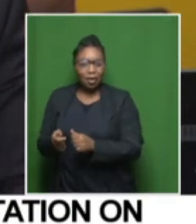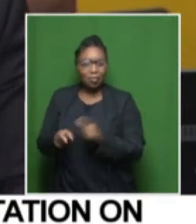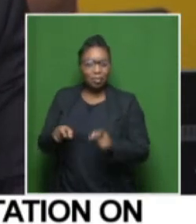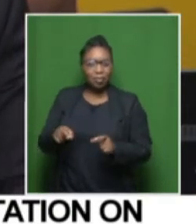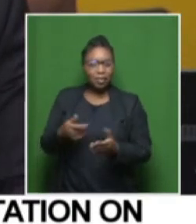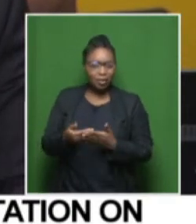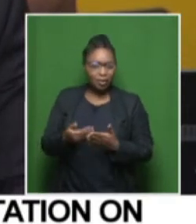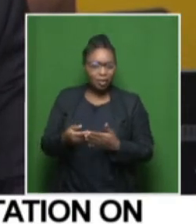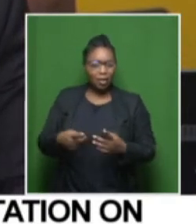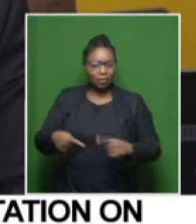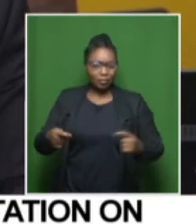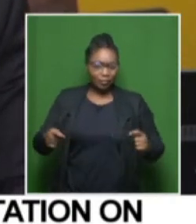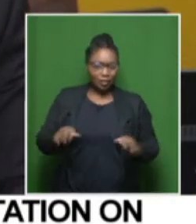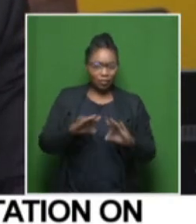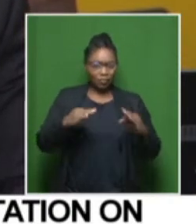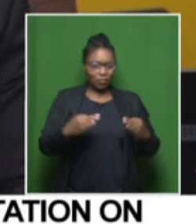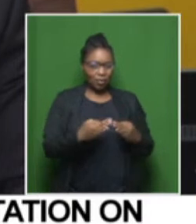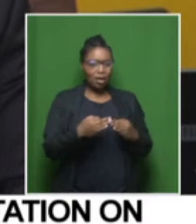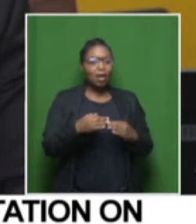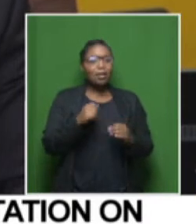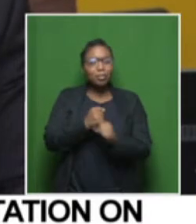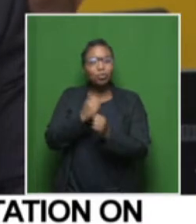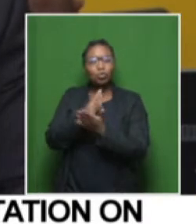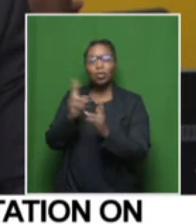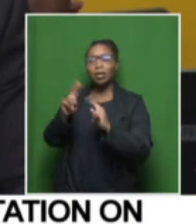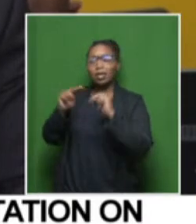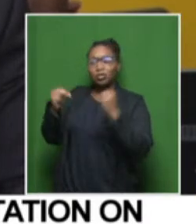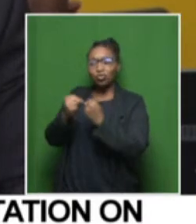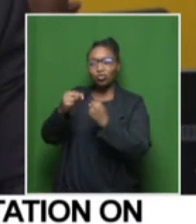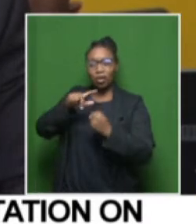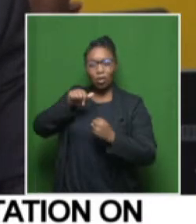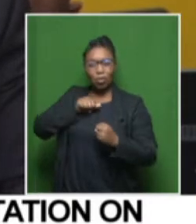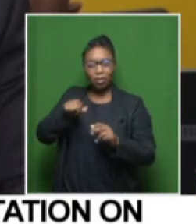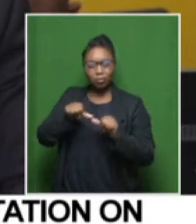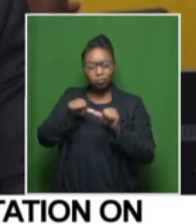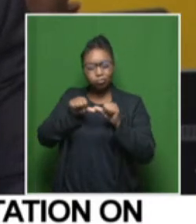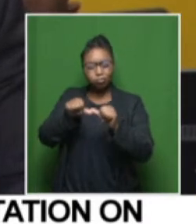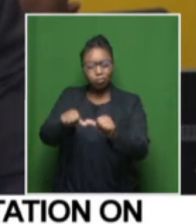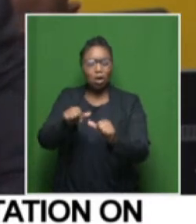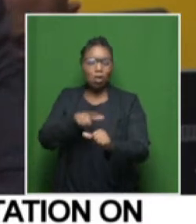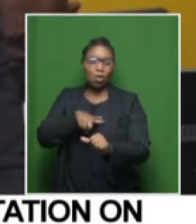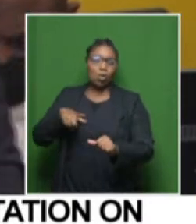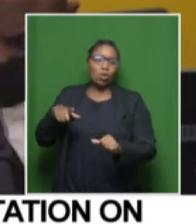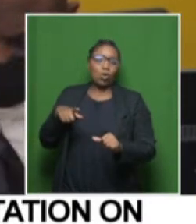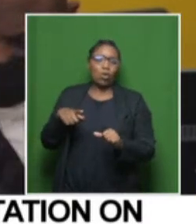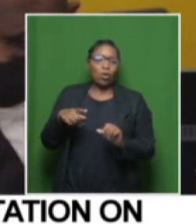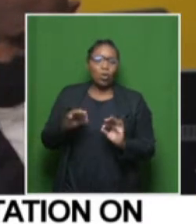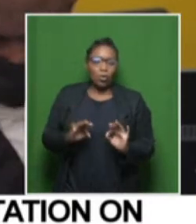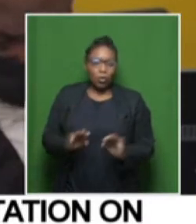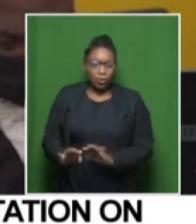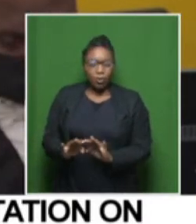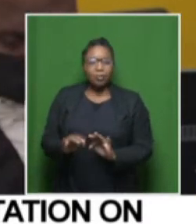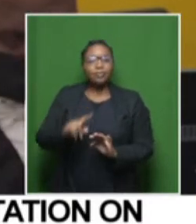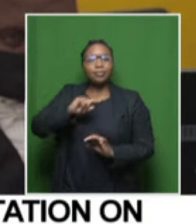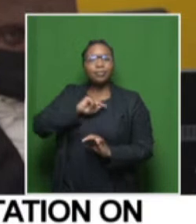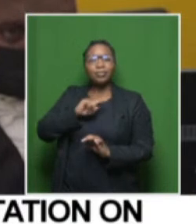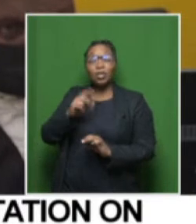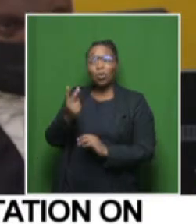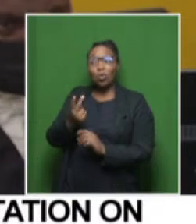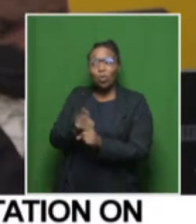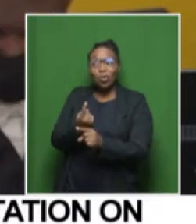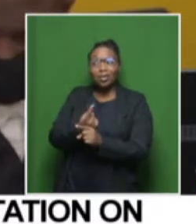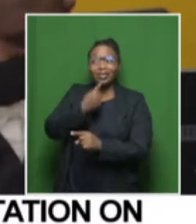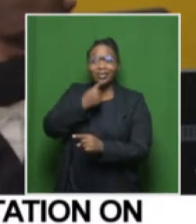prosperity of our nation. It is often said that I believe that this applies to circumstances under which